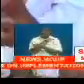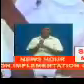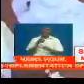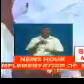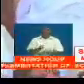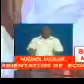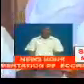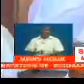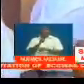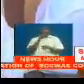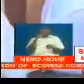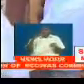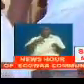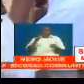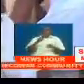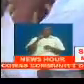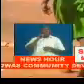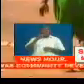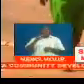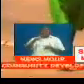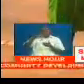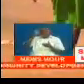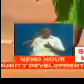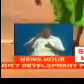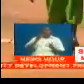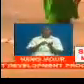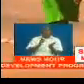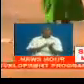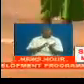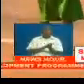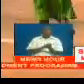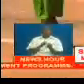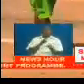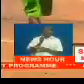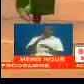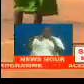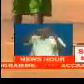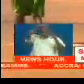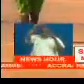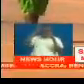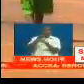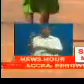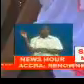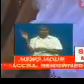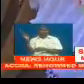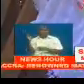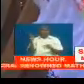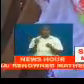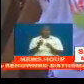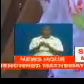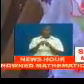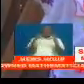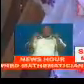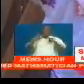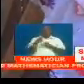which is contrary to their faith. They also claim female students in nursing institutions are compelled to remove the hijab, which covers their